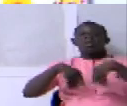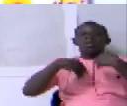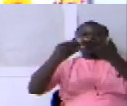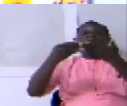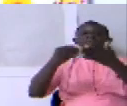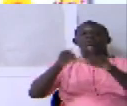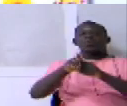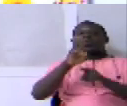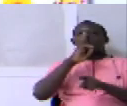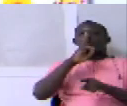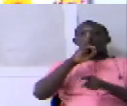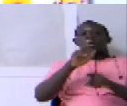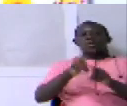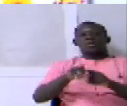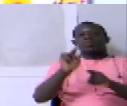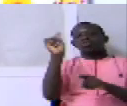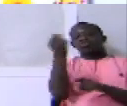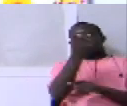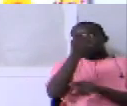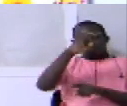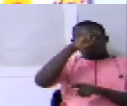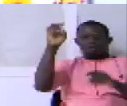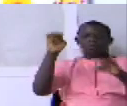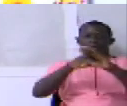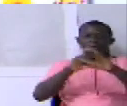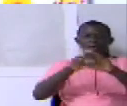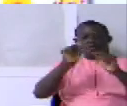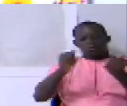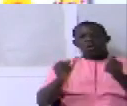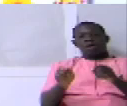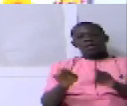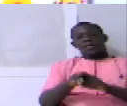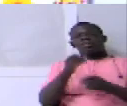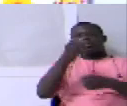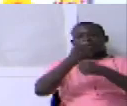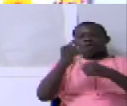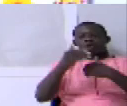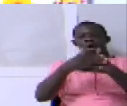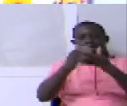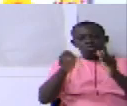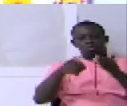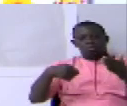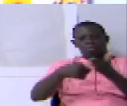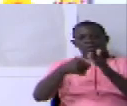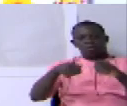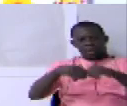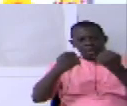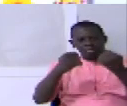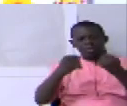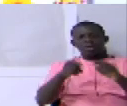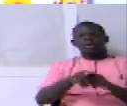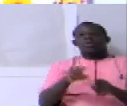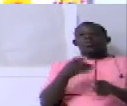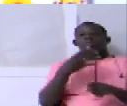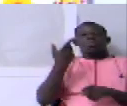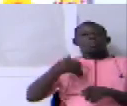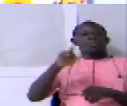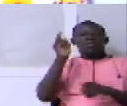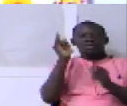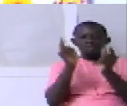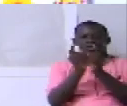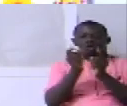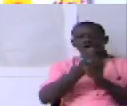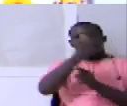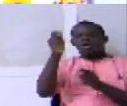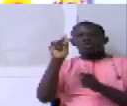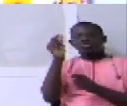Pro recruitol COTOT. On my arrival at the prison head office, Rimfuta prison la korrabato. recruits, some of the recruits I went with,